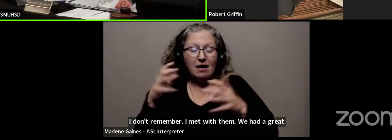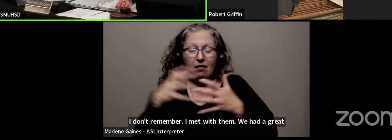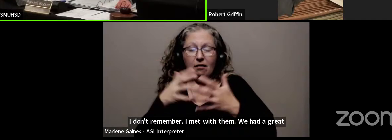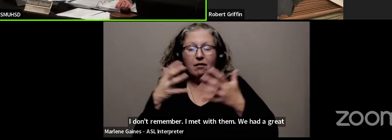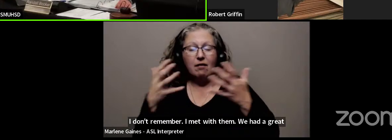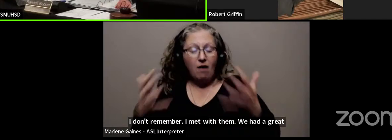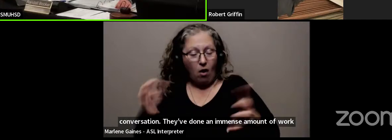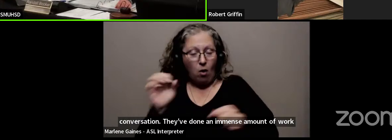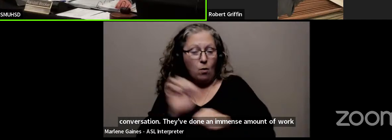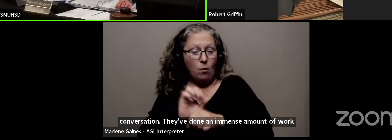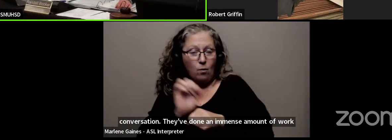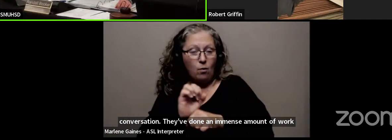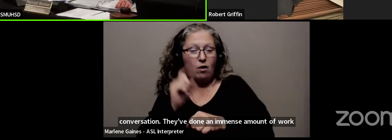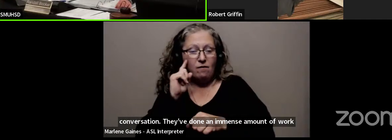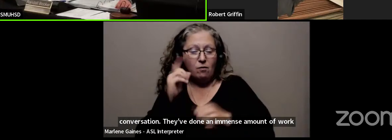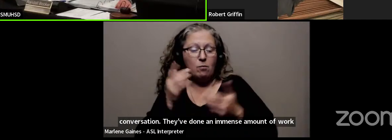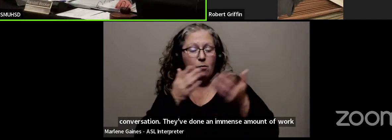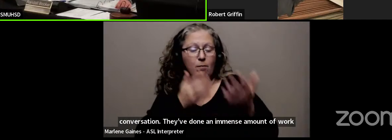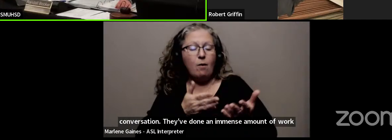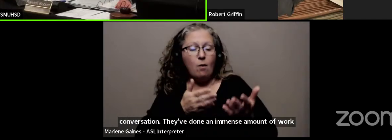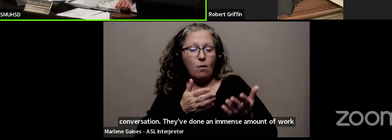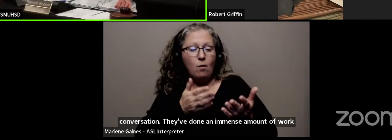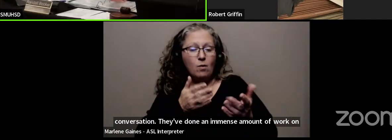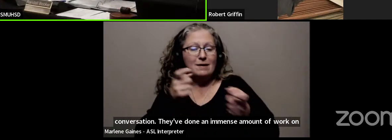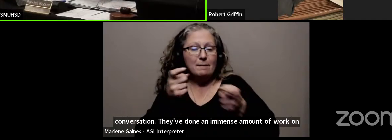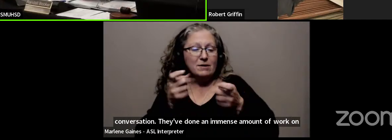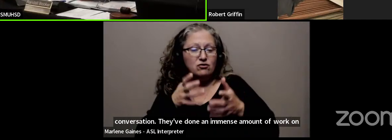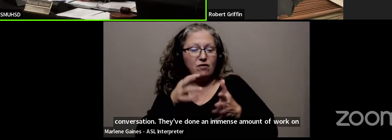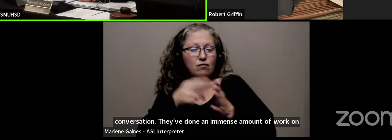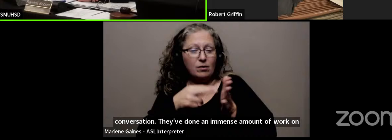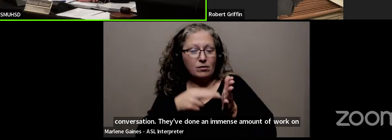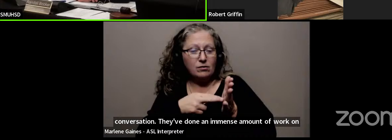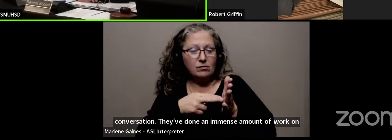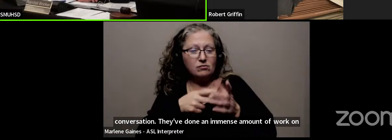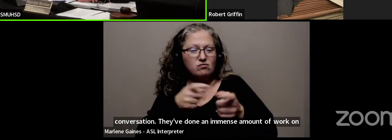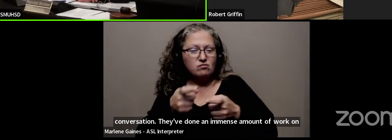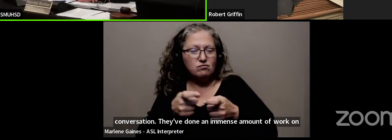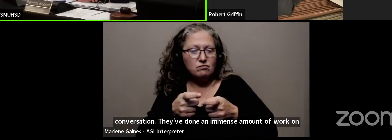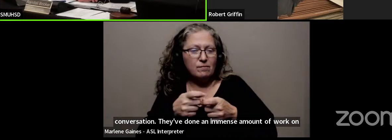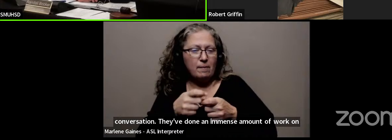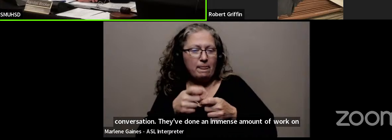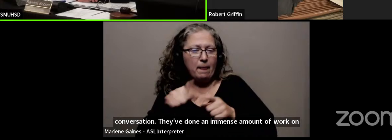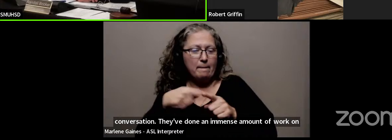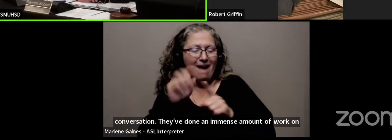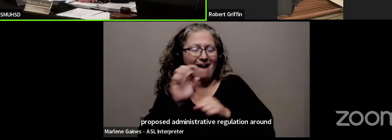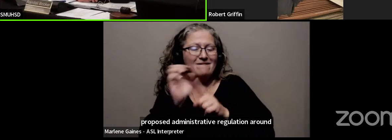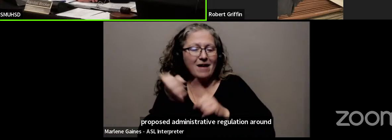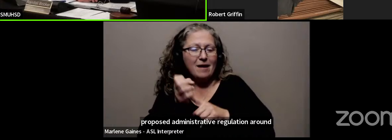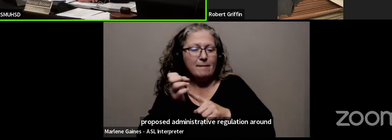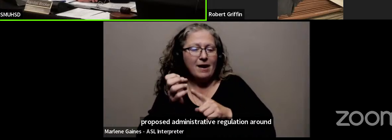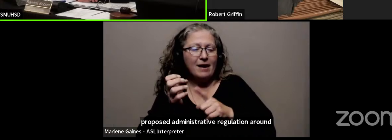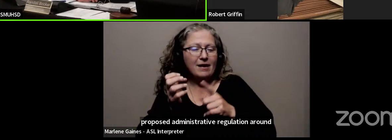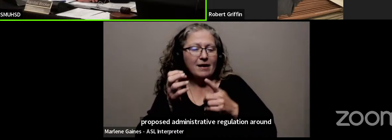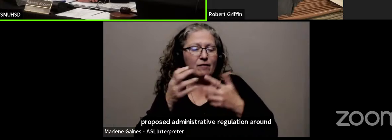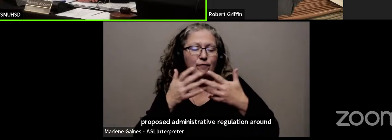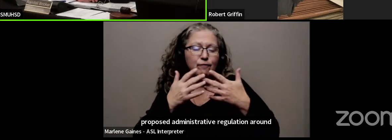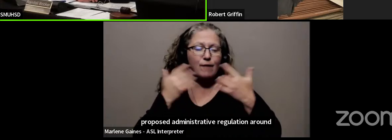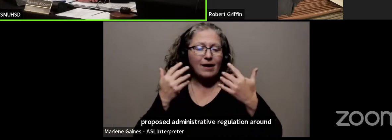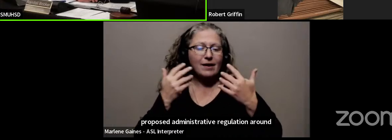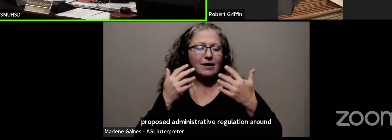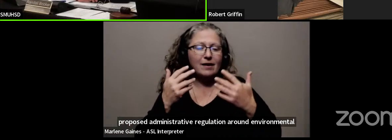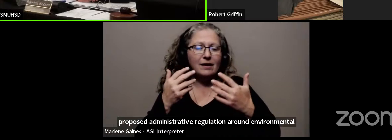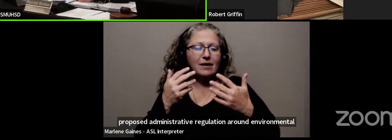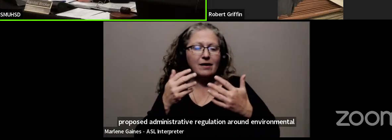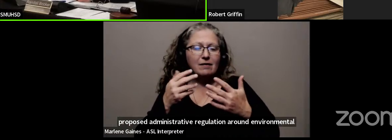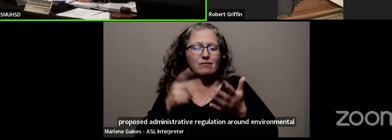work on proposed administrative regulation around environmental friendly